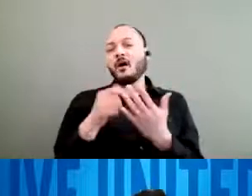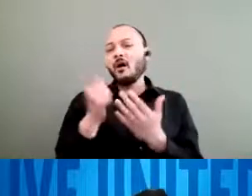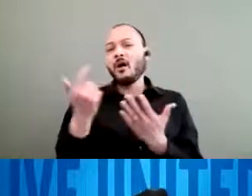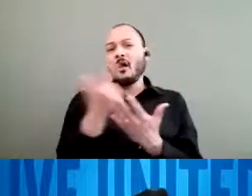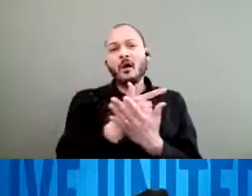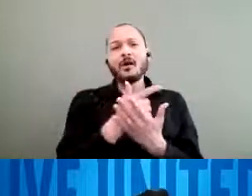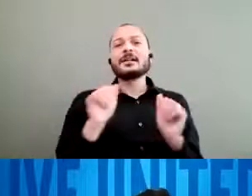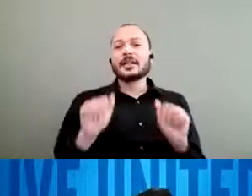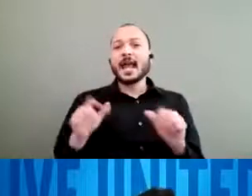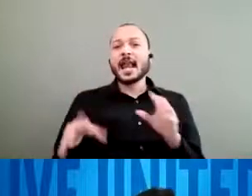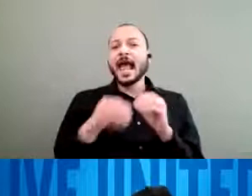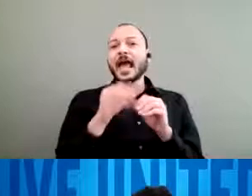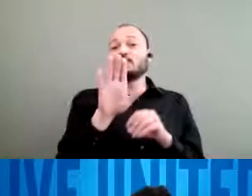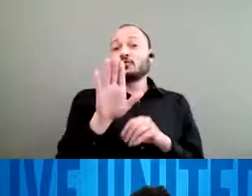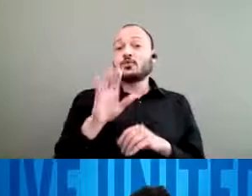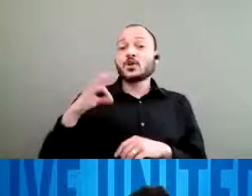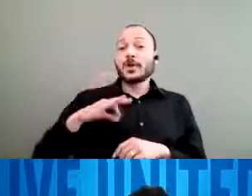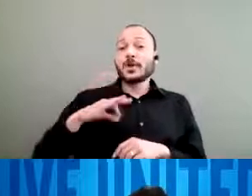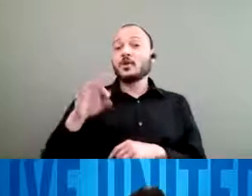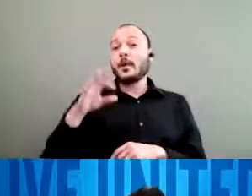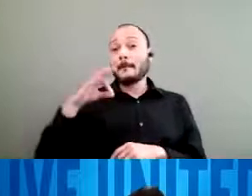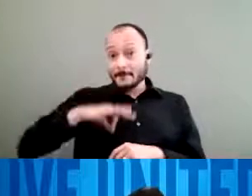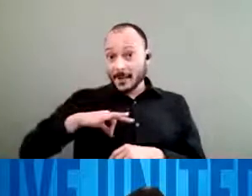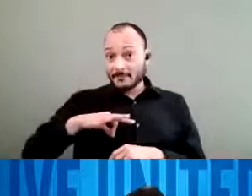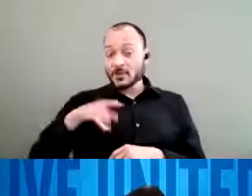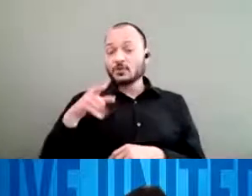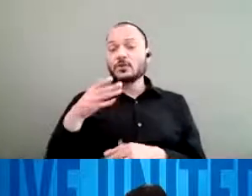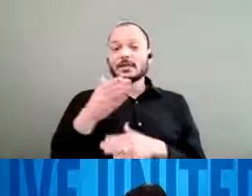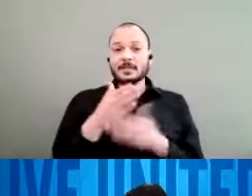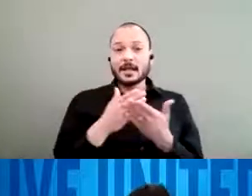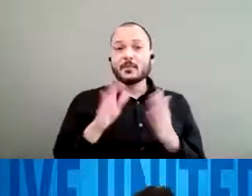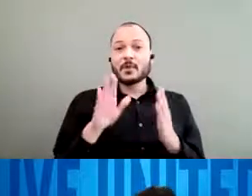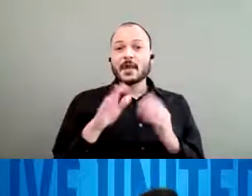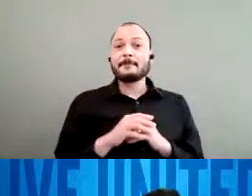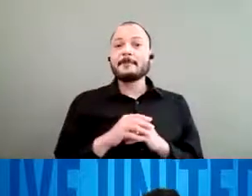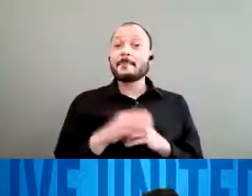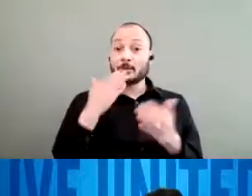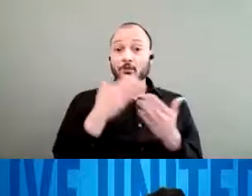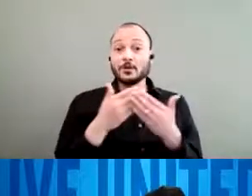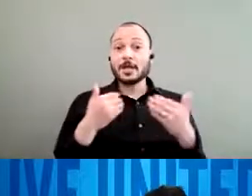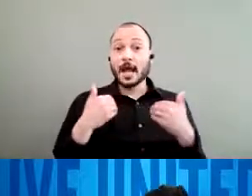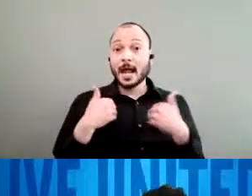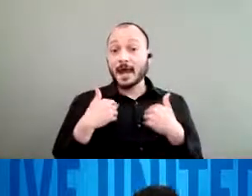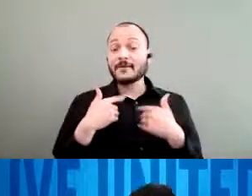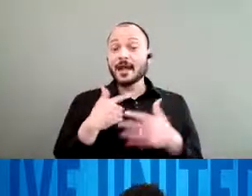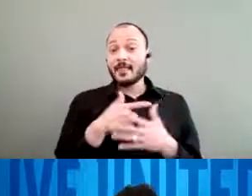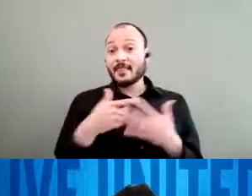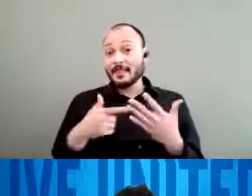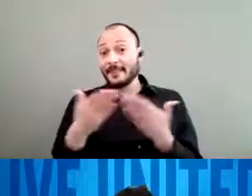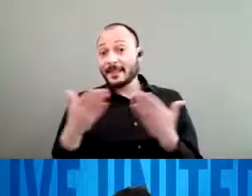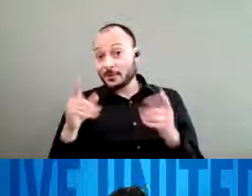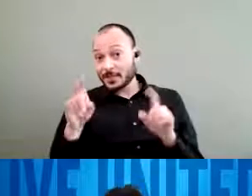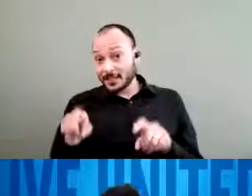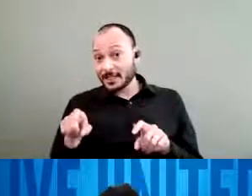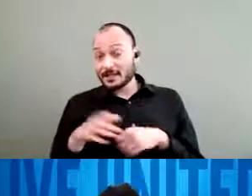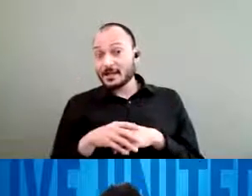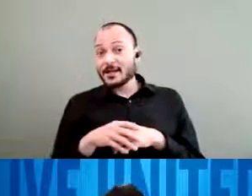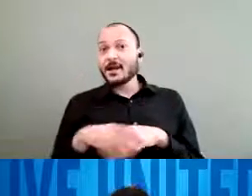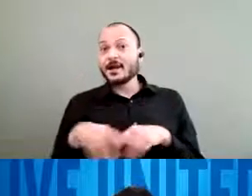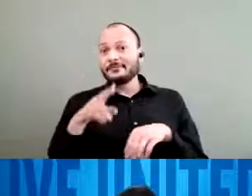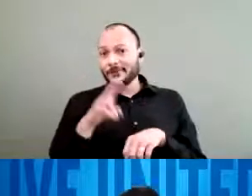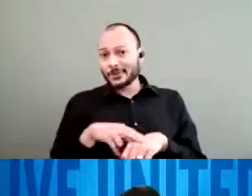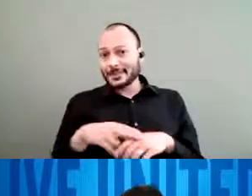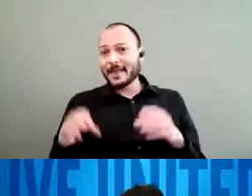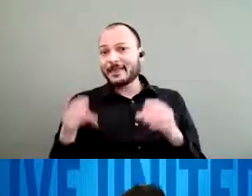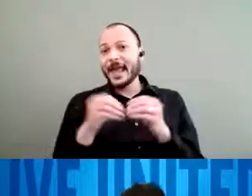add to your credit or benefit you in some ways. And so it's good to have things you need. And of course, the extra is because, of